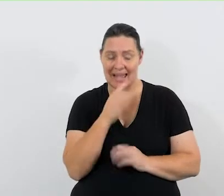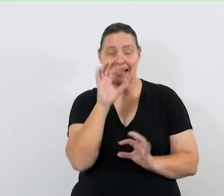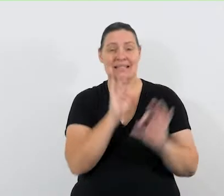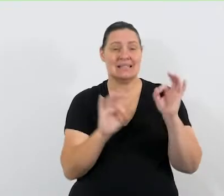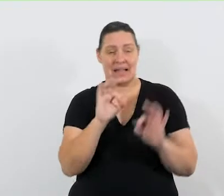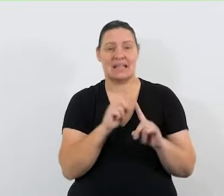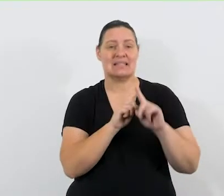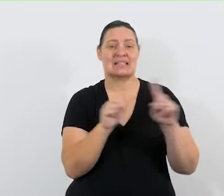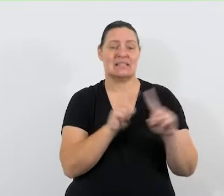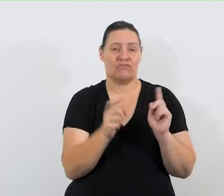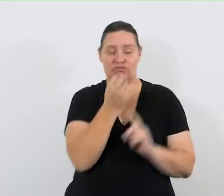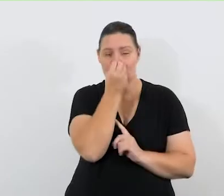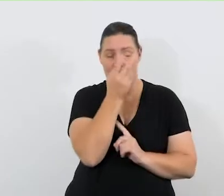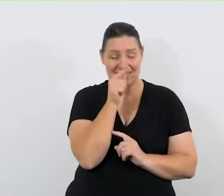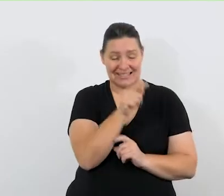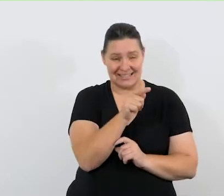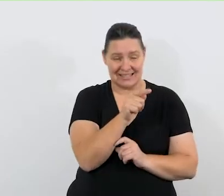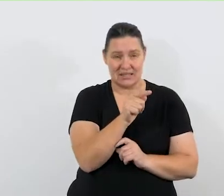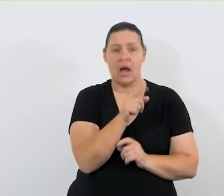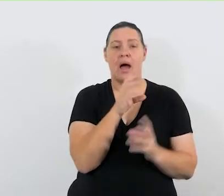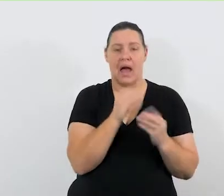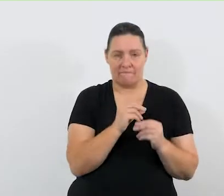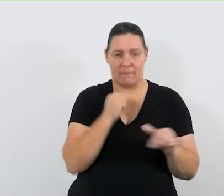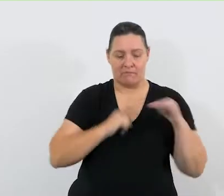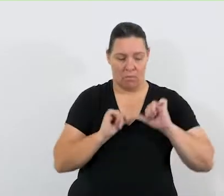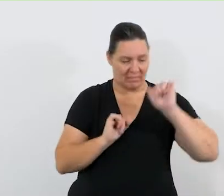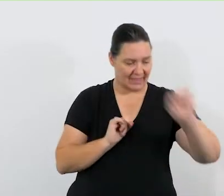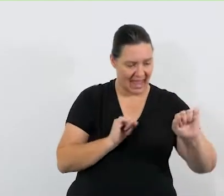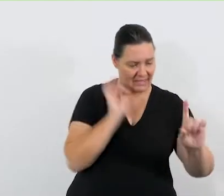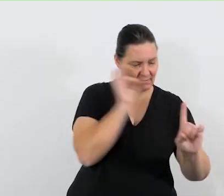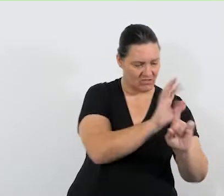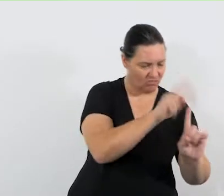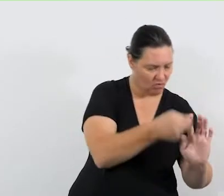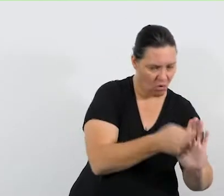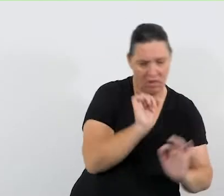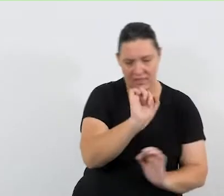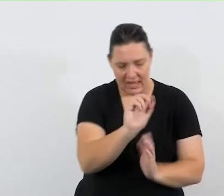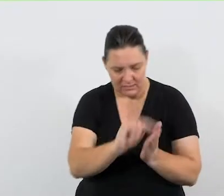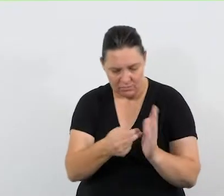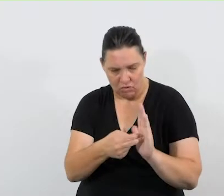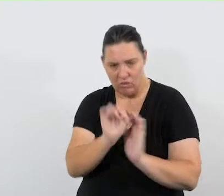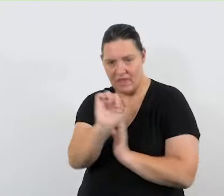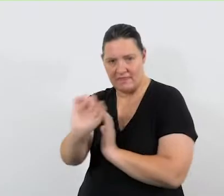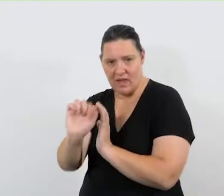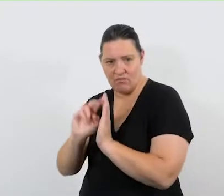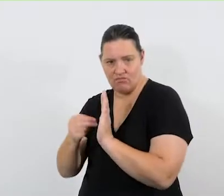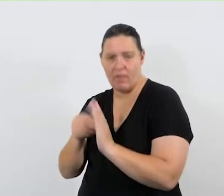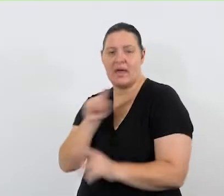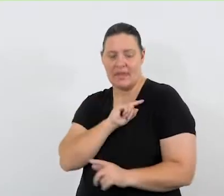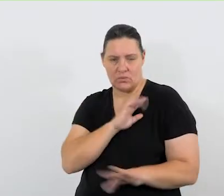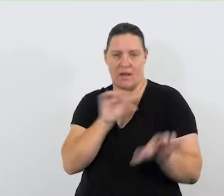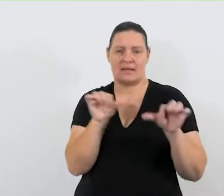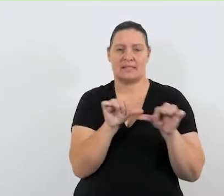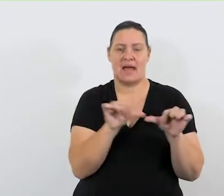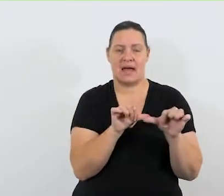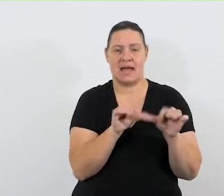says here is that the cells in the different parts of the rose all have to perform very specific functions and therefore